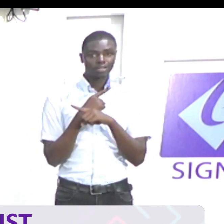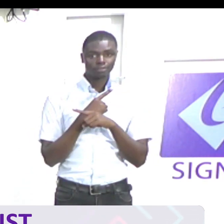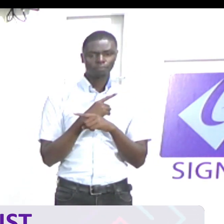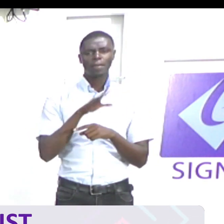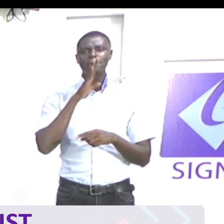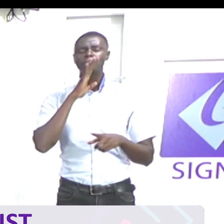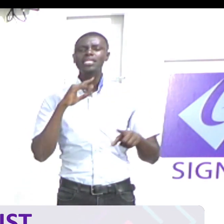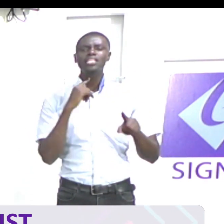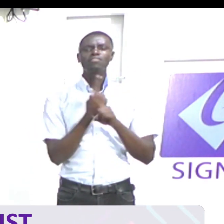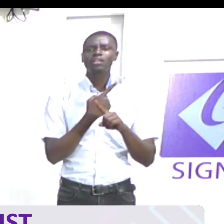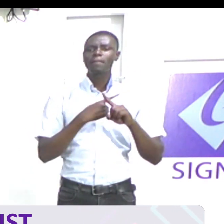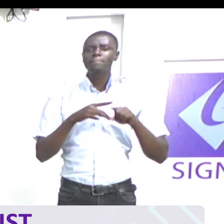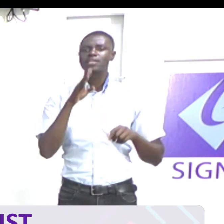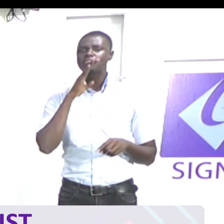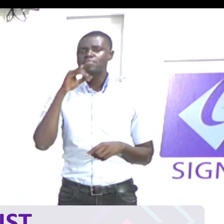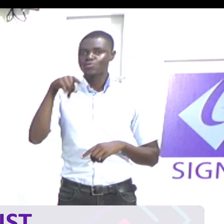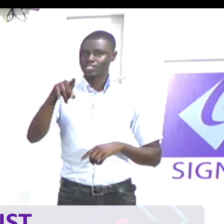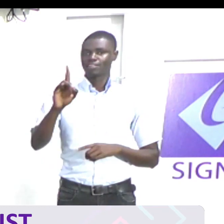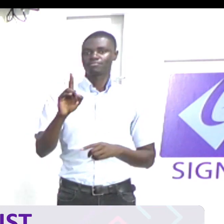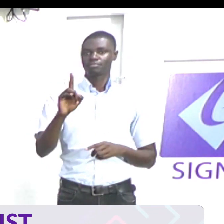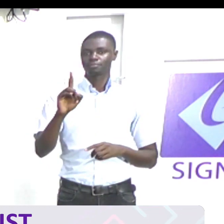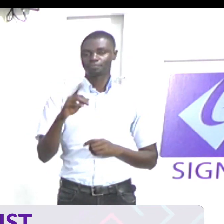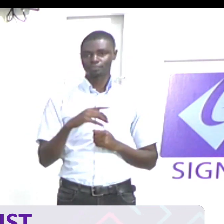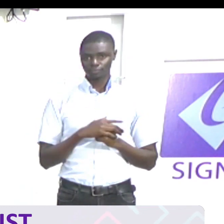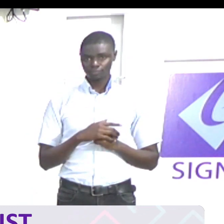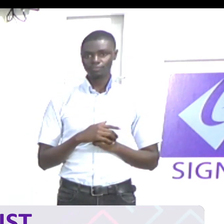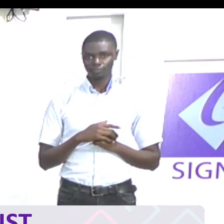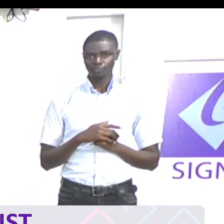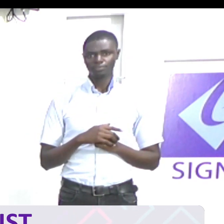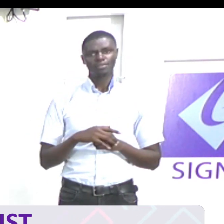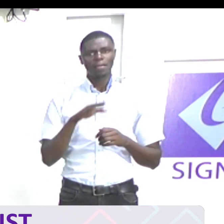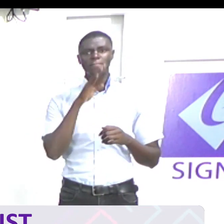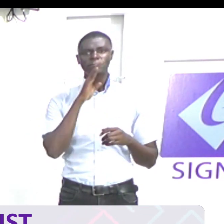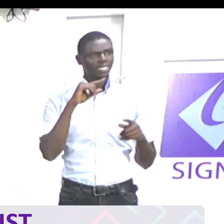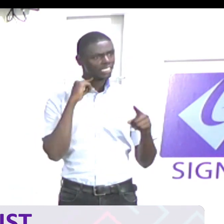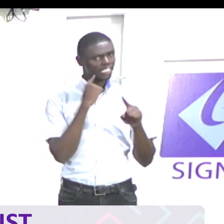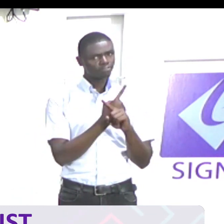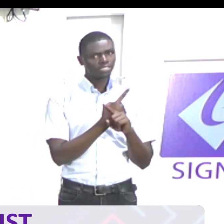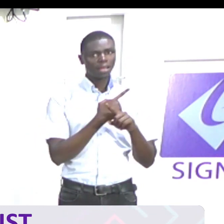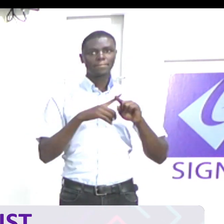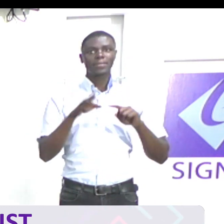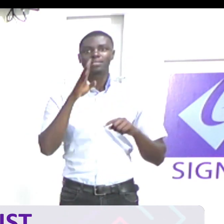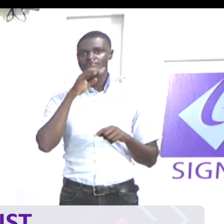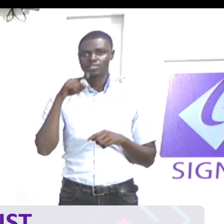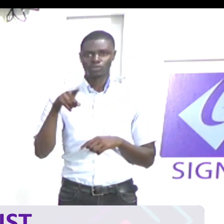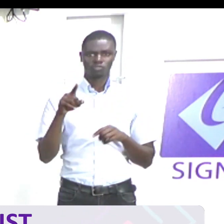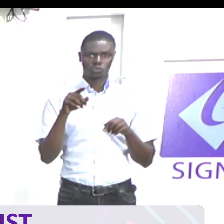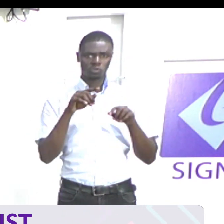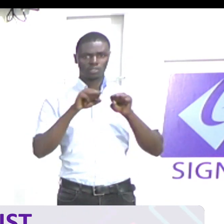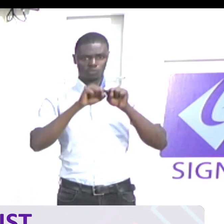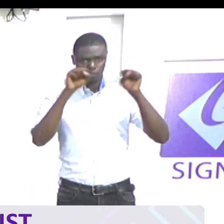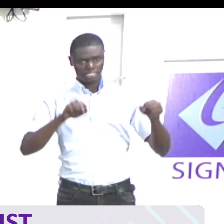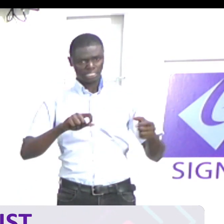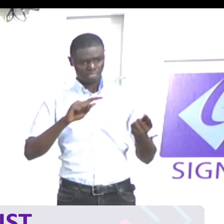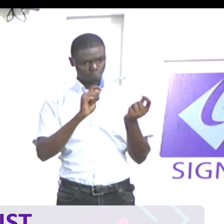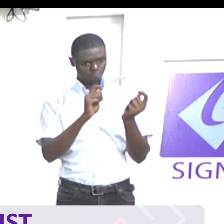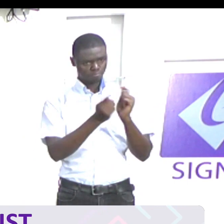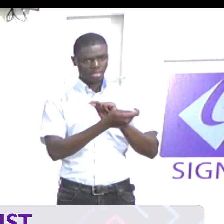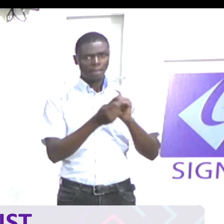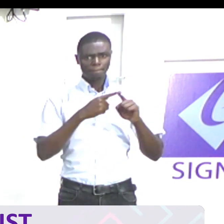Be different but be you. Asante. Ndio hiyo. Badilika wewe badilika tu na venye system inaenda. But wewe mwenyewe